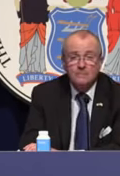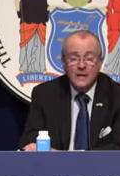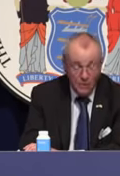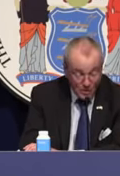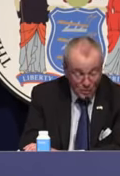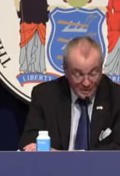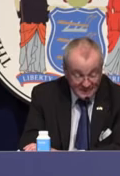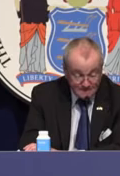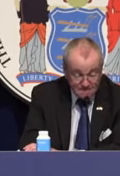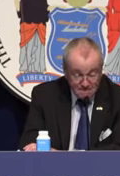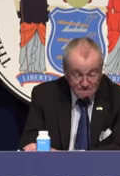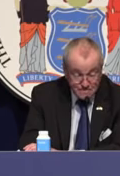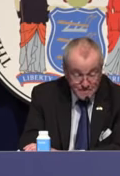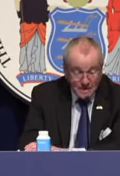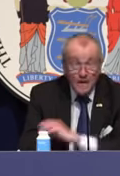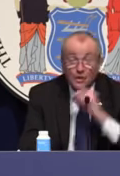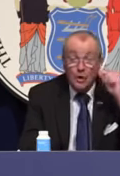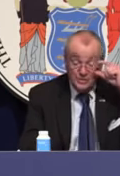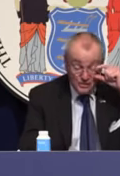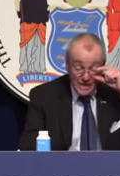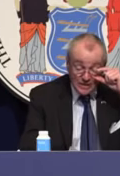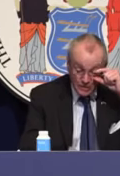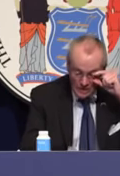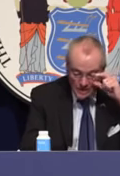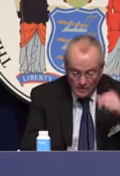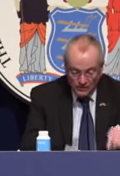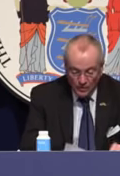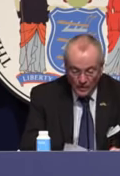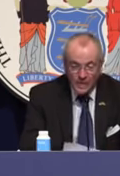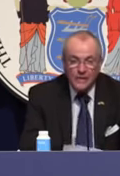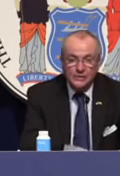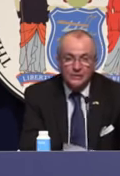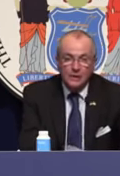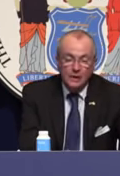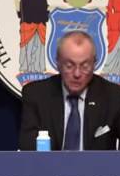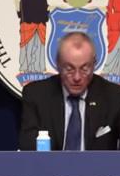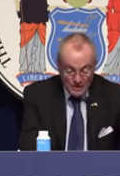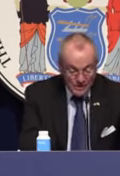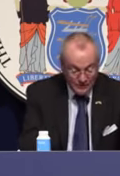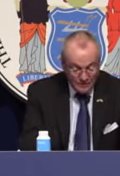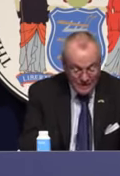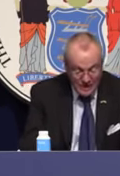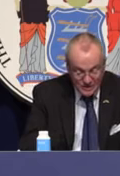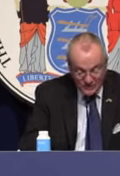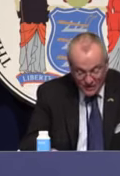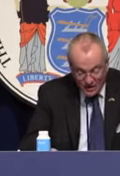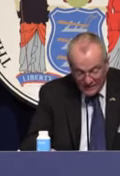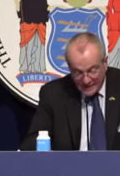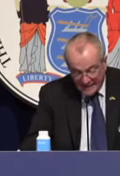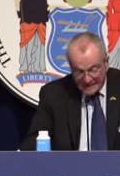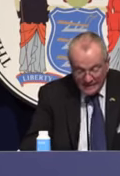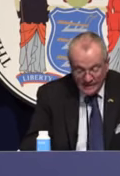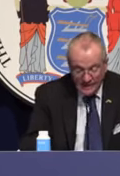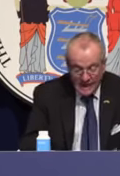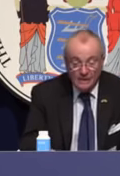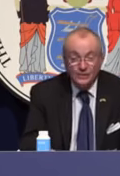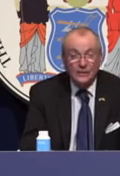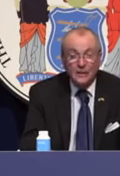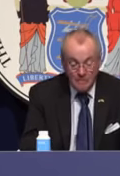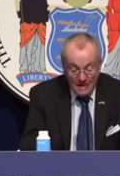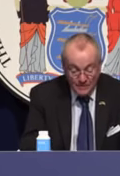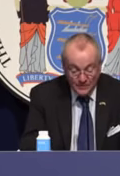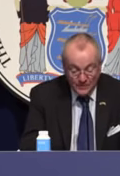partnership and hard work. Across the state, there are 104 locations where residents can be tested for COVID-19.